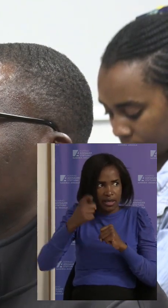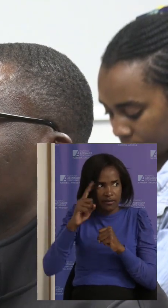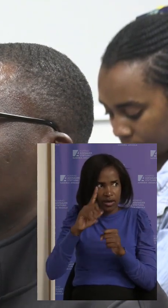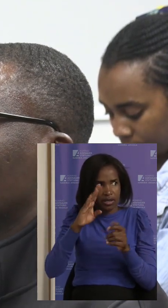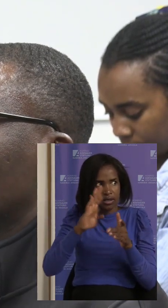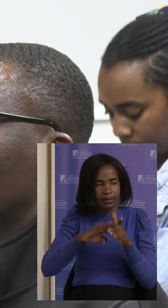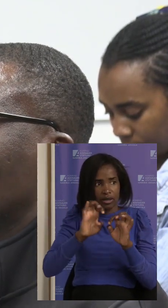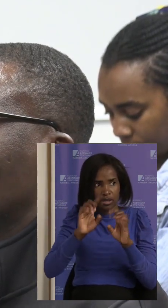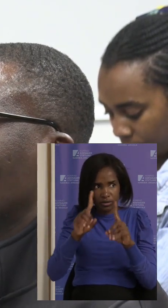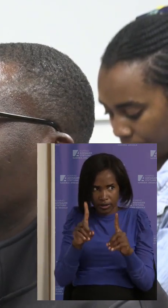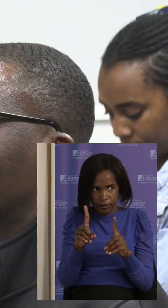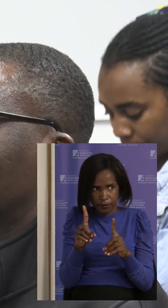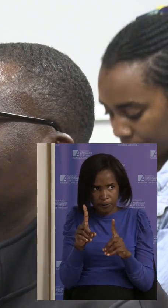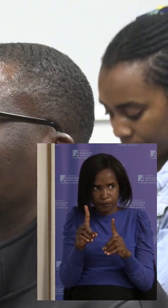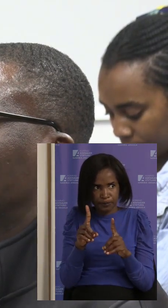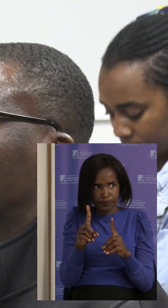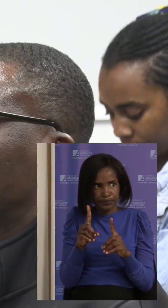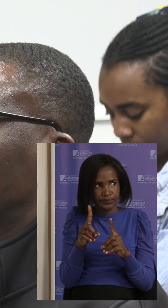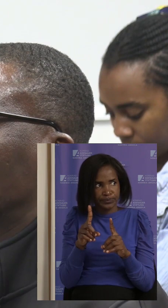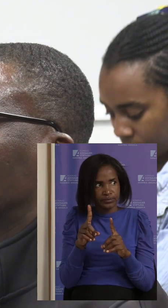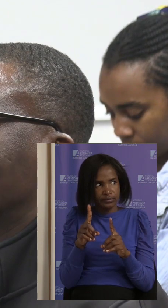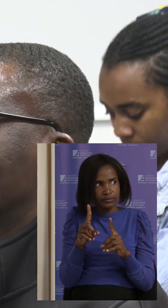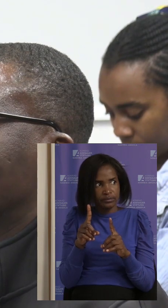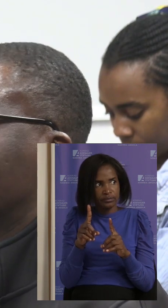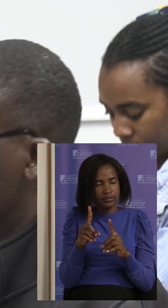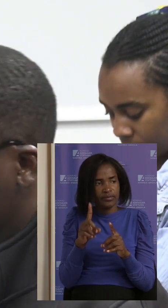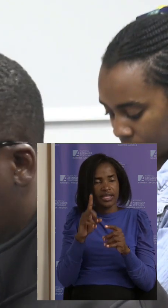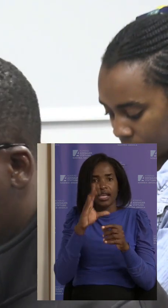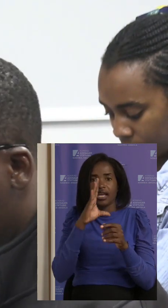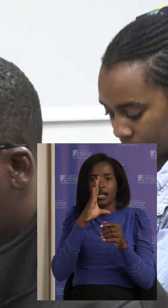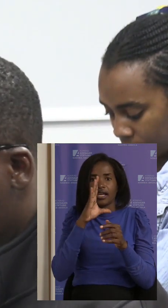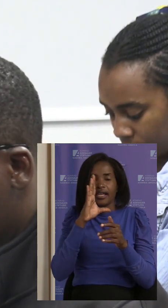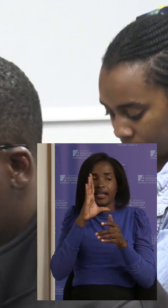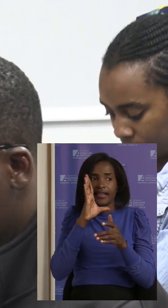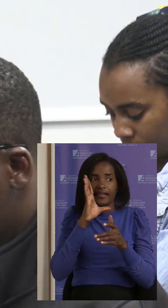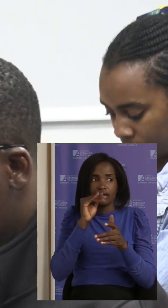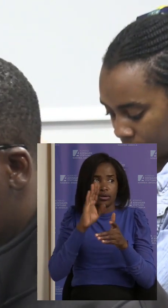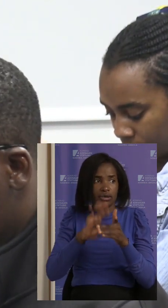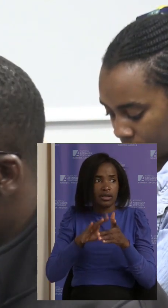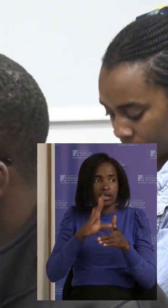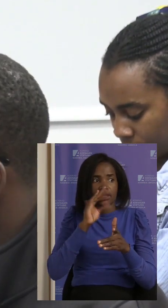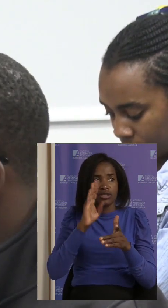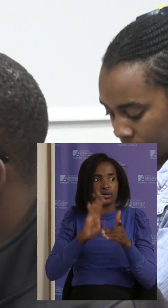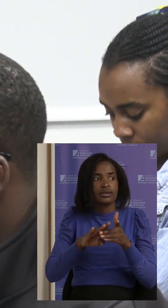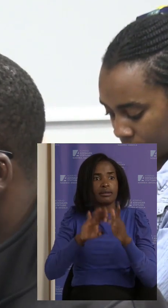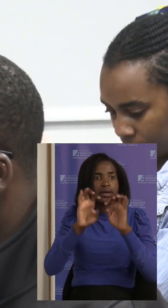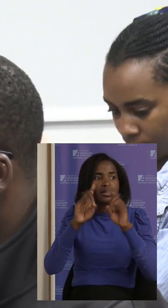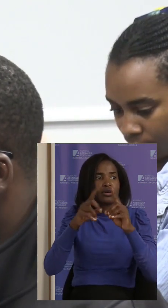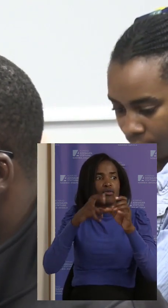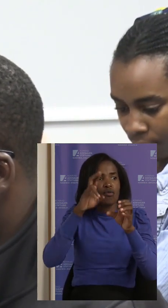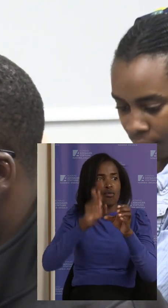of education. They talked about the important dimensions of quality